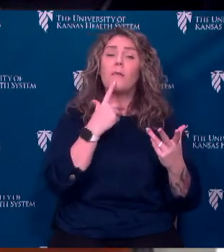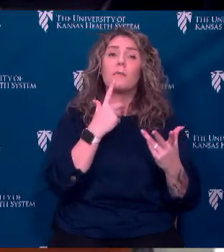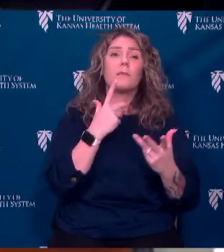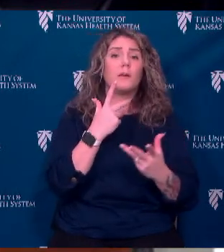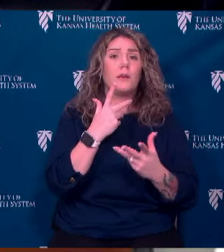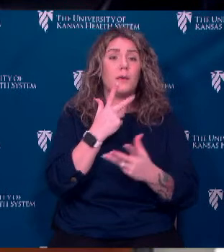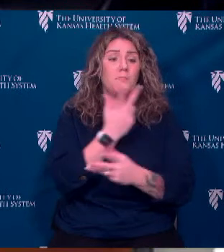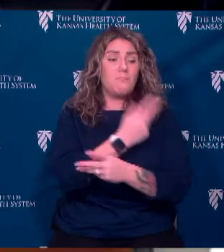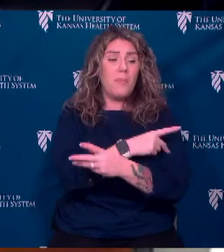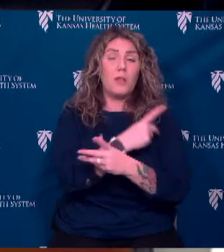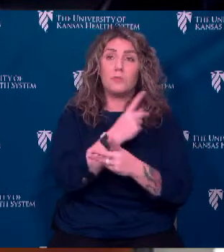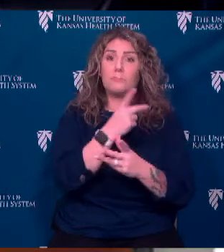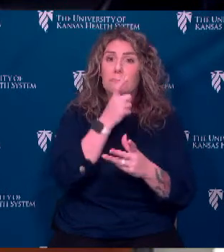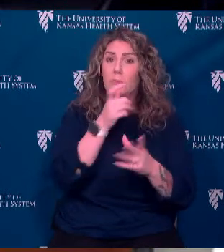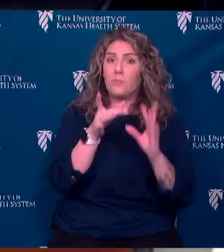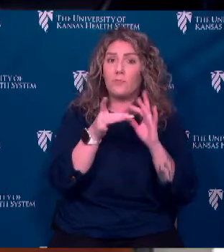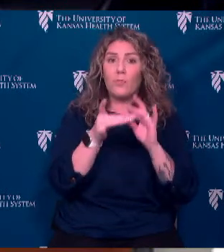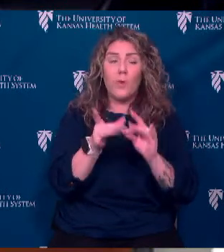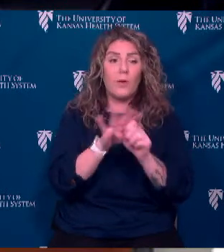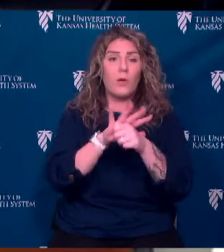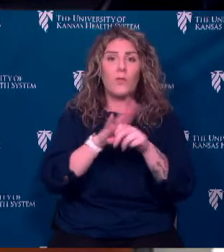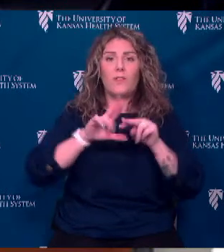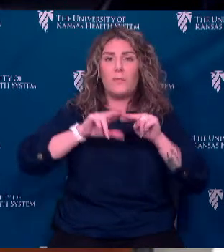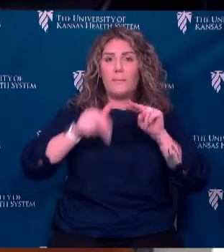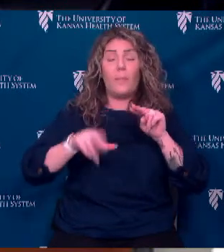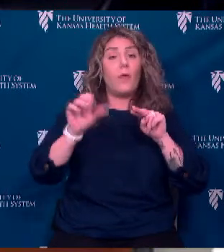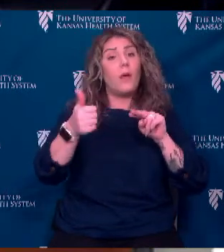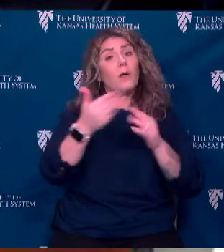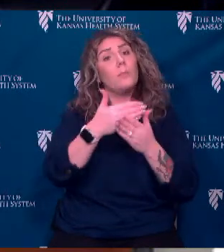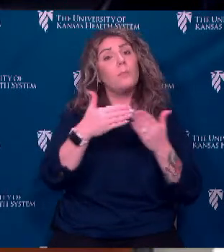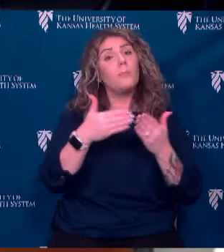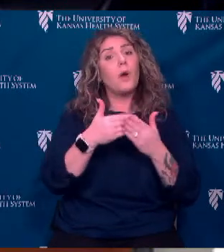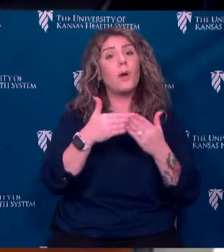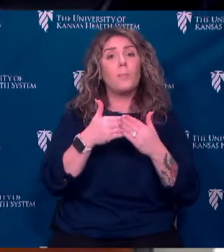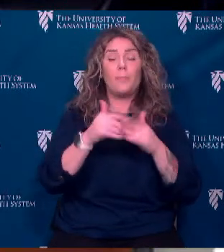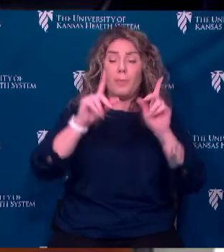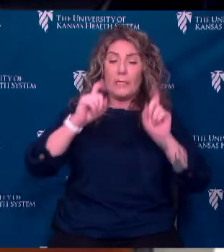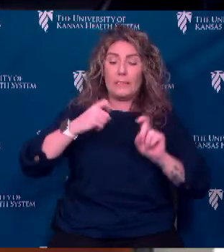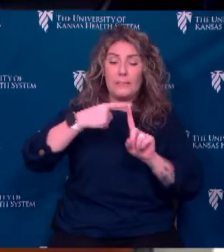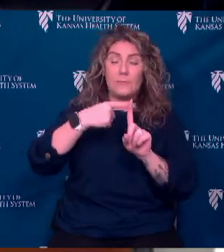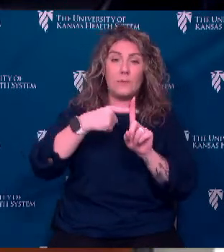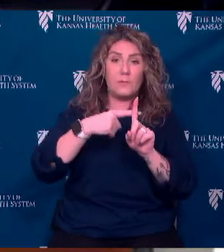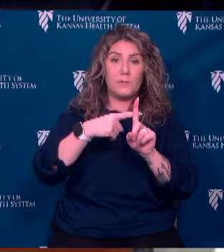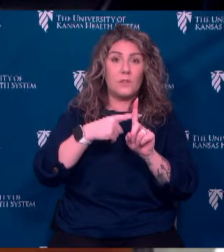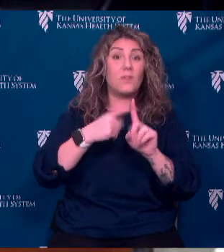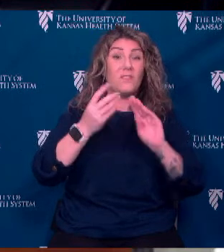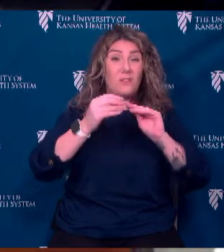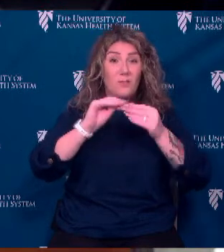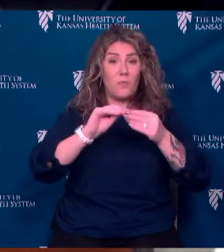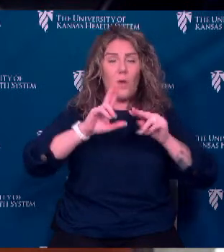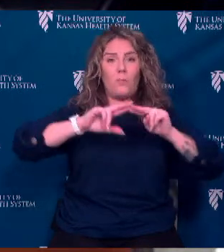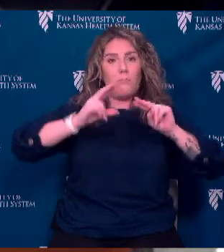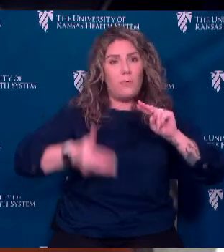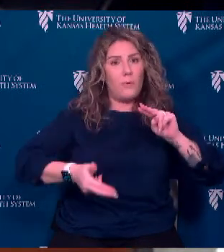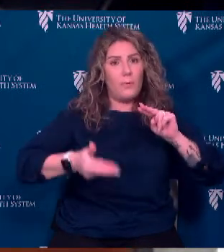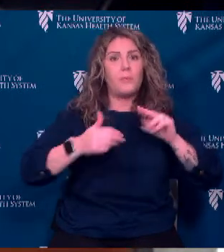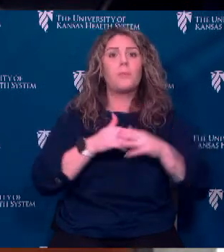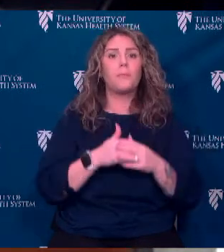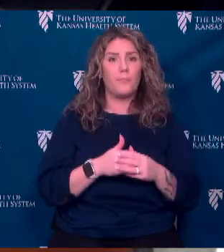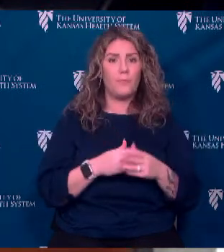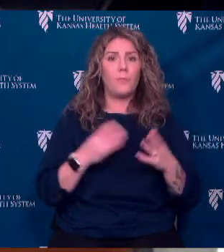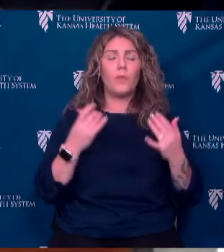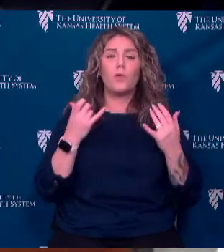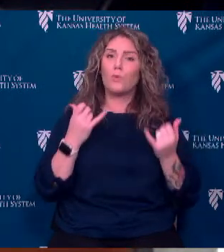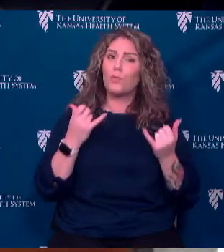continue to decrease. Another piece of good news is that our test positivity rate continues to drop dramatically. We actually are currently